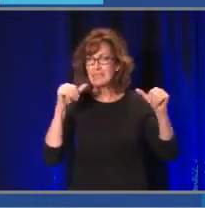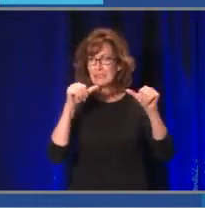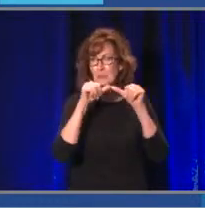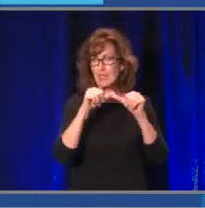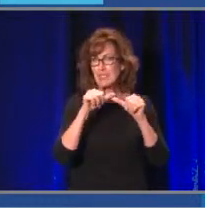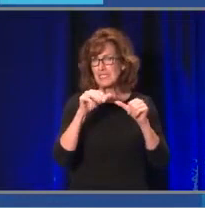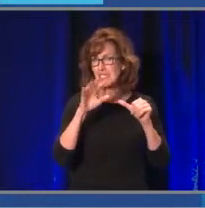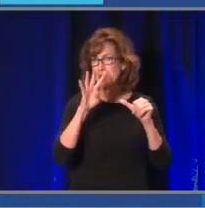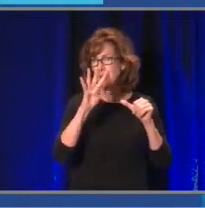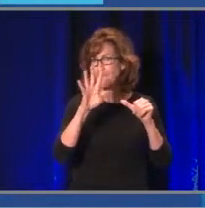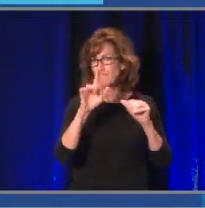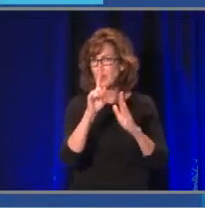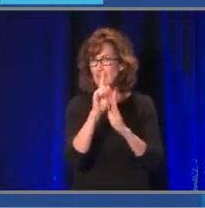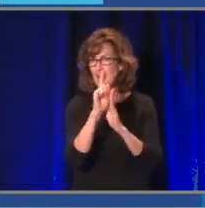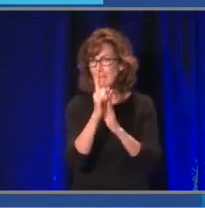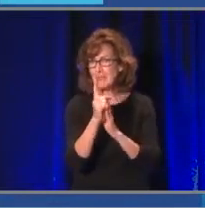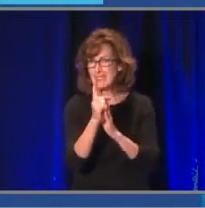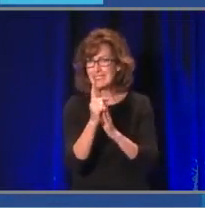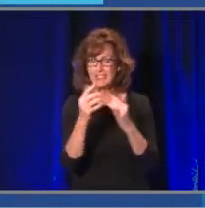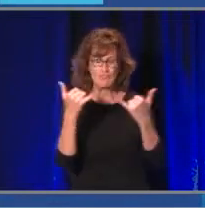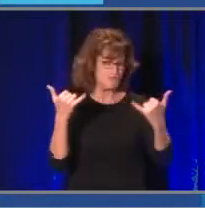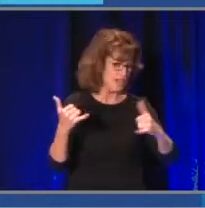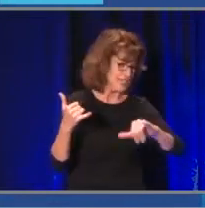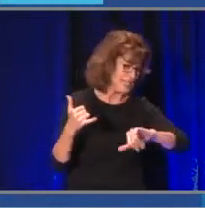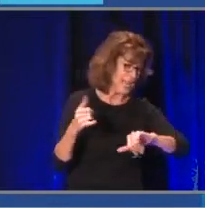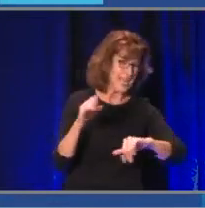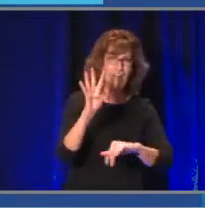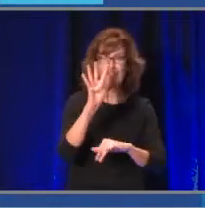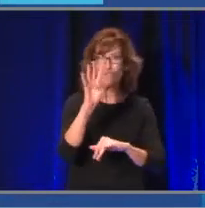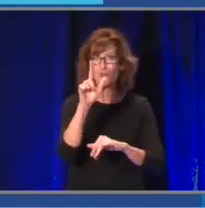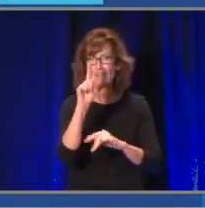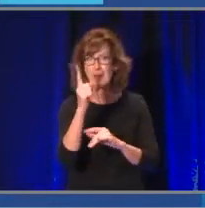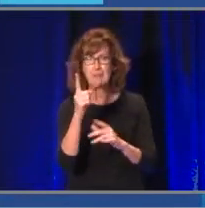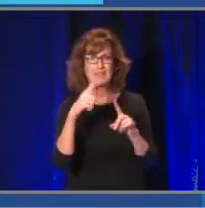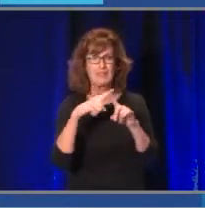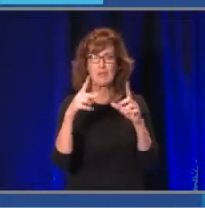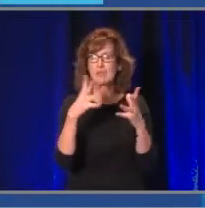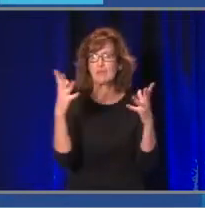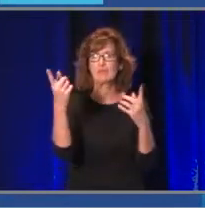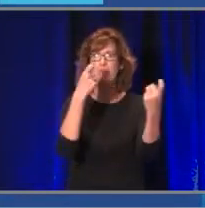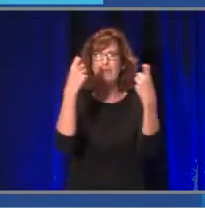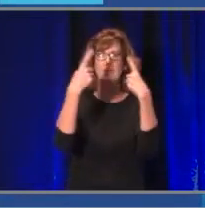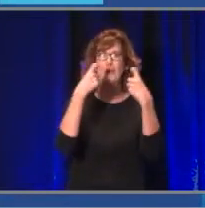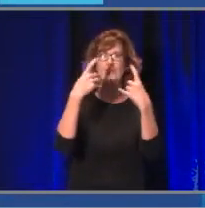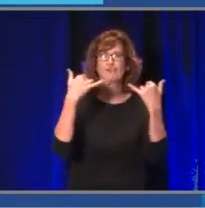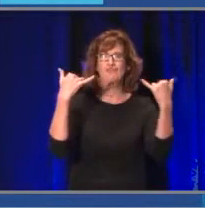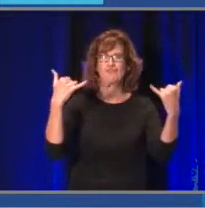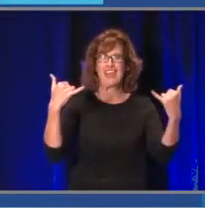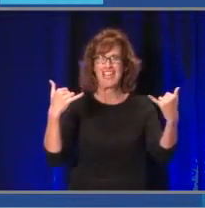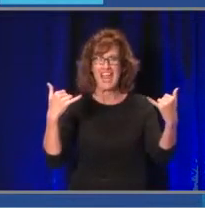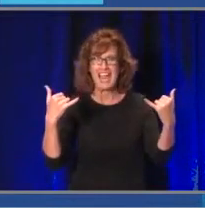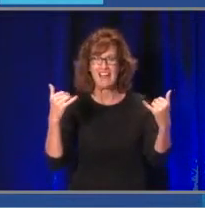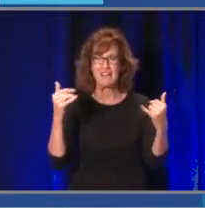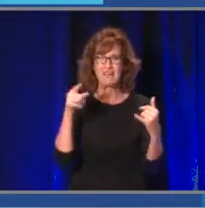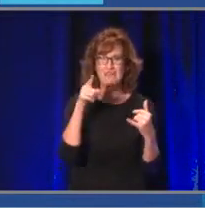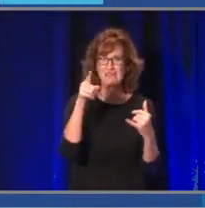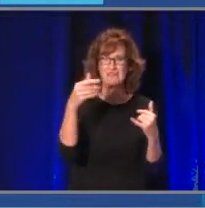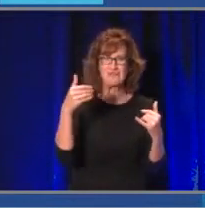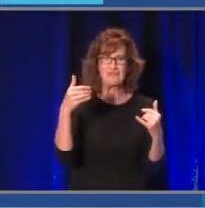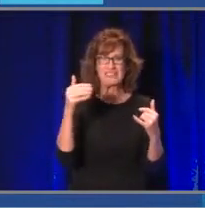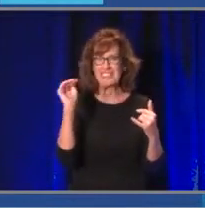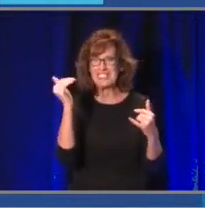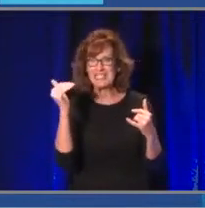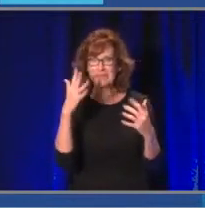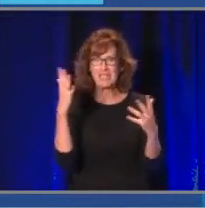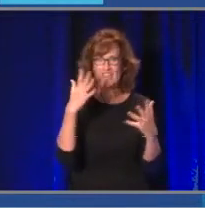so. We're kind of at that point, but there's so many questions coming in right now. There seems to be so much engagement. There's so much interest. that we're just going to